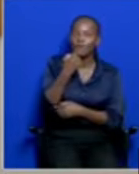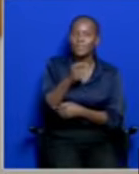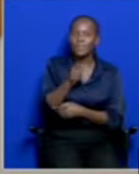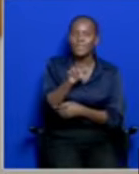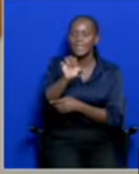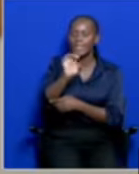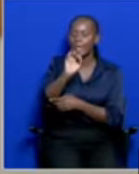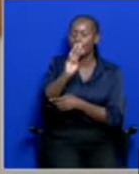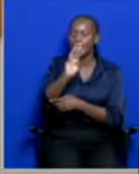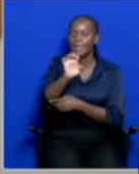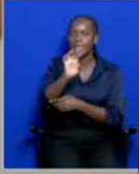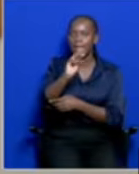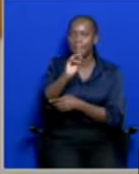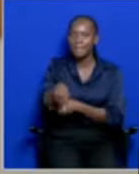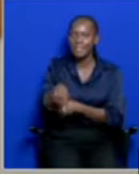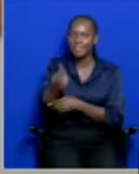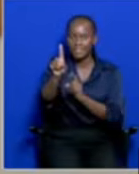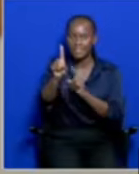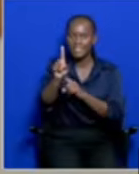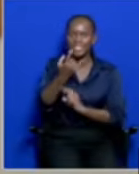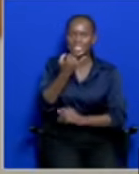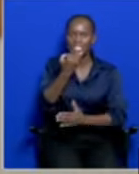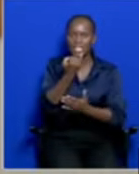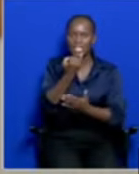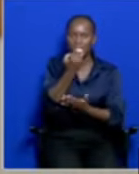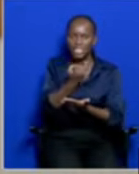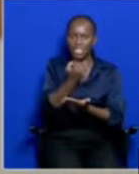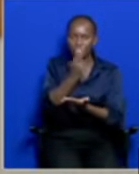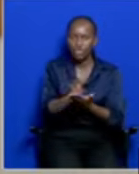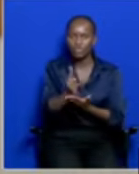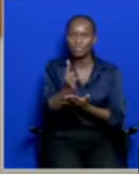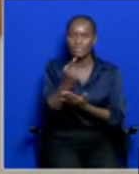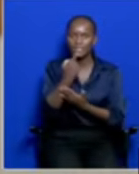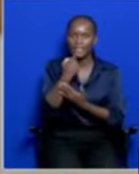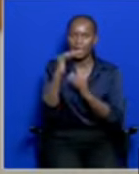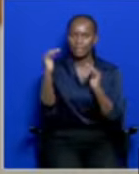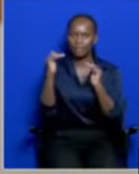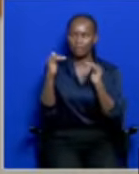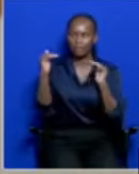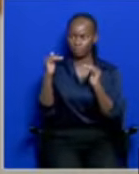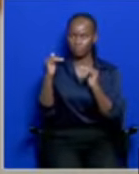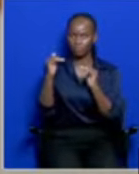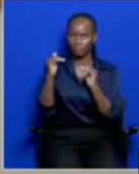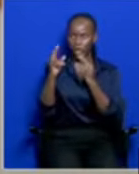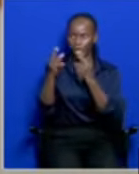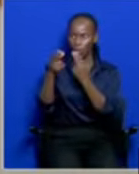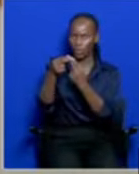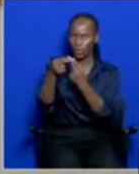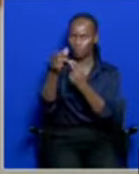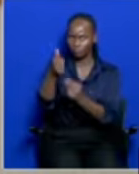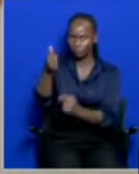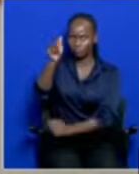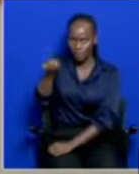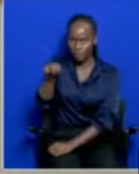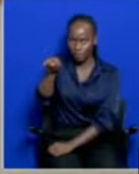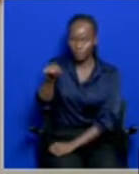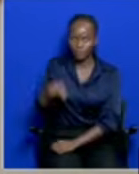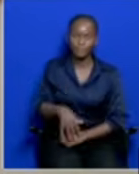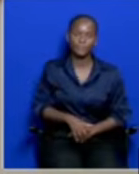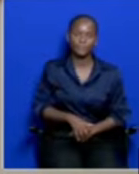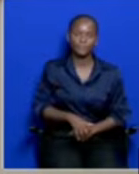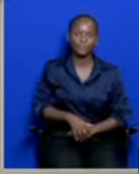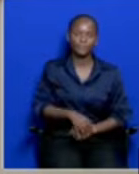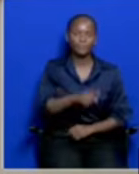regarding matters under investigation now. Following on the chairperson's question,